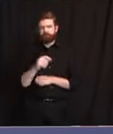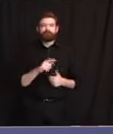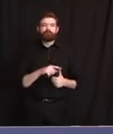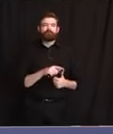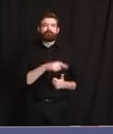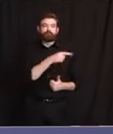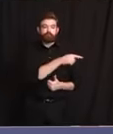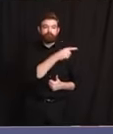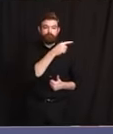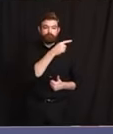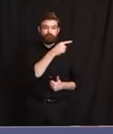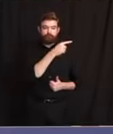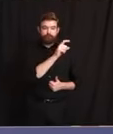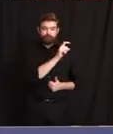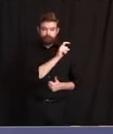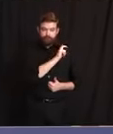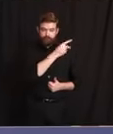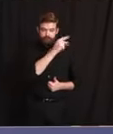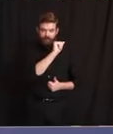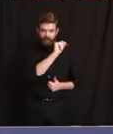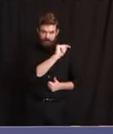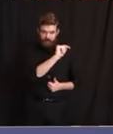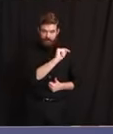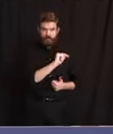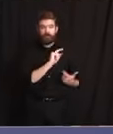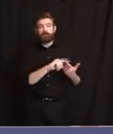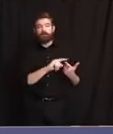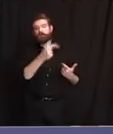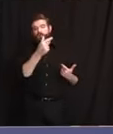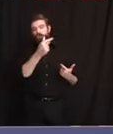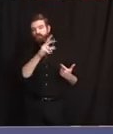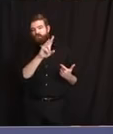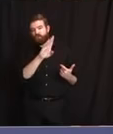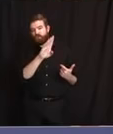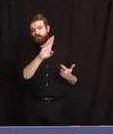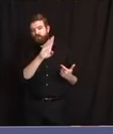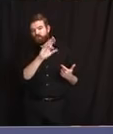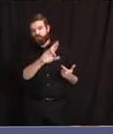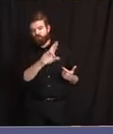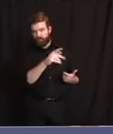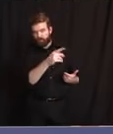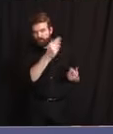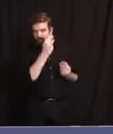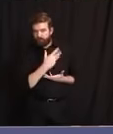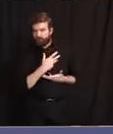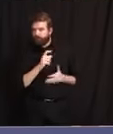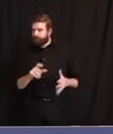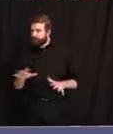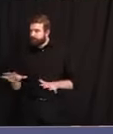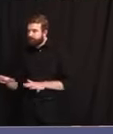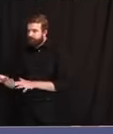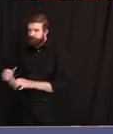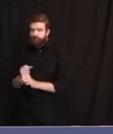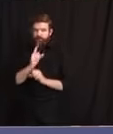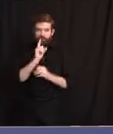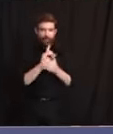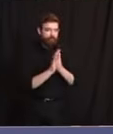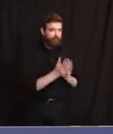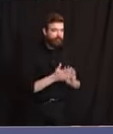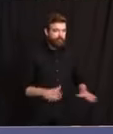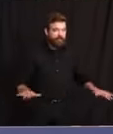we have to continue to bat 1,000 or as close to it. But it's an exceptional human behavior, both